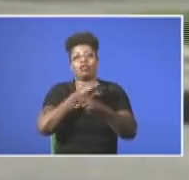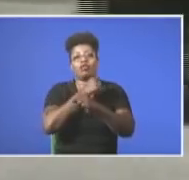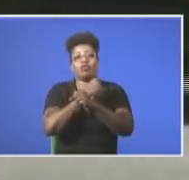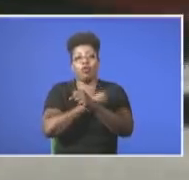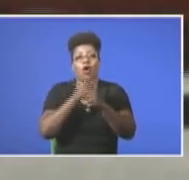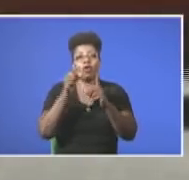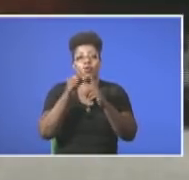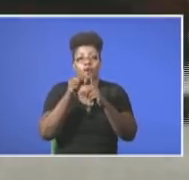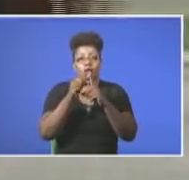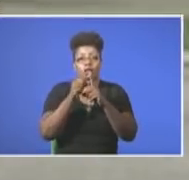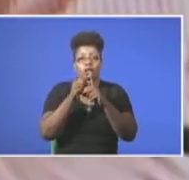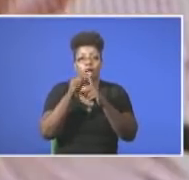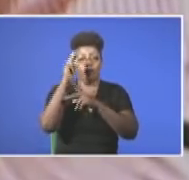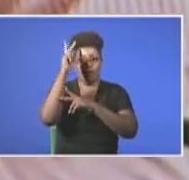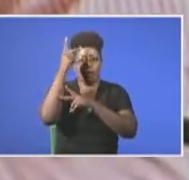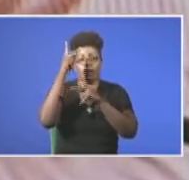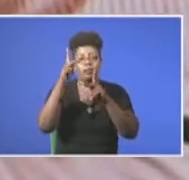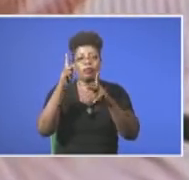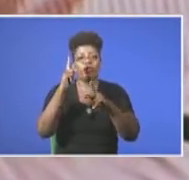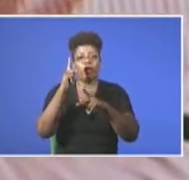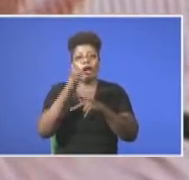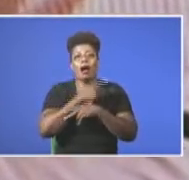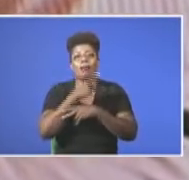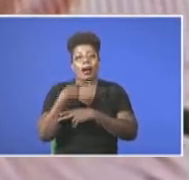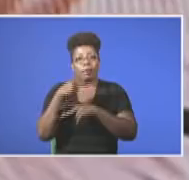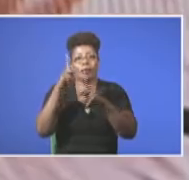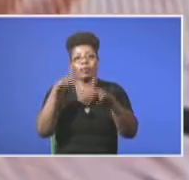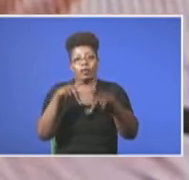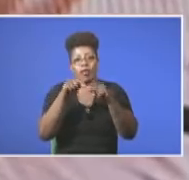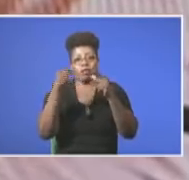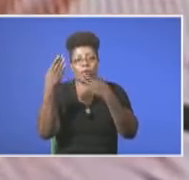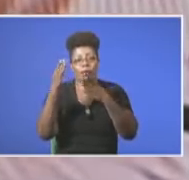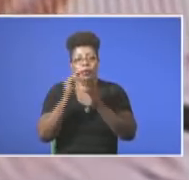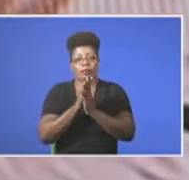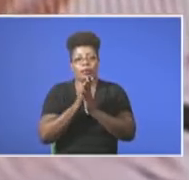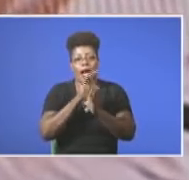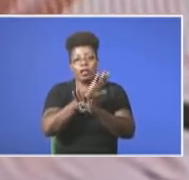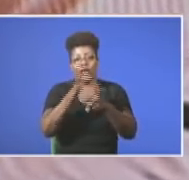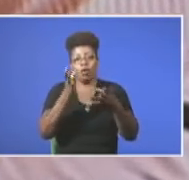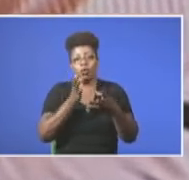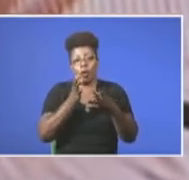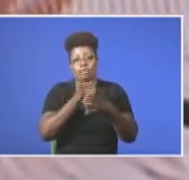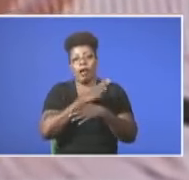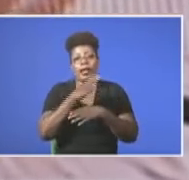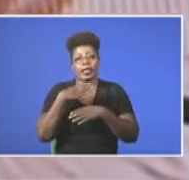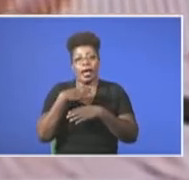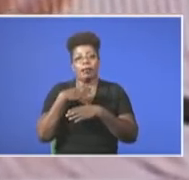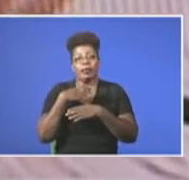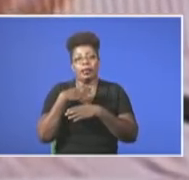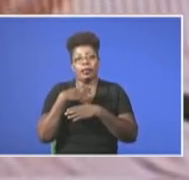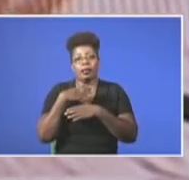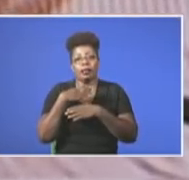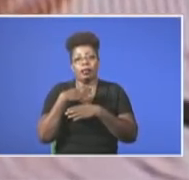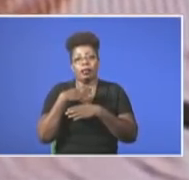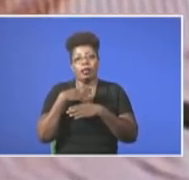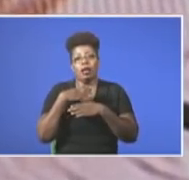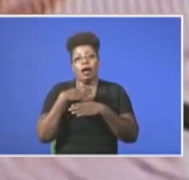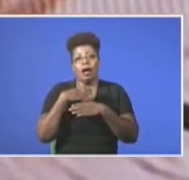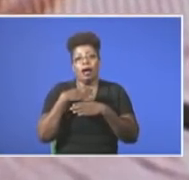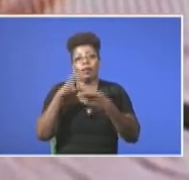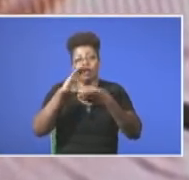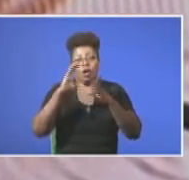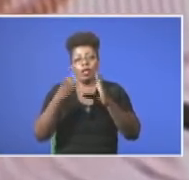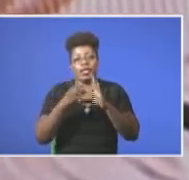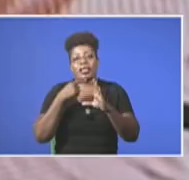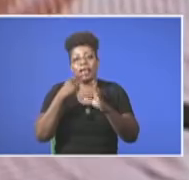colleagues in Grand Bahama. I do not want my cabinet colleagues come forth with their list saying, these are my